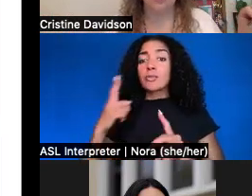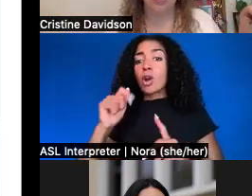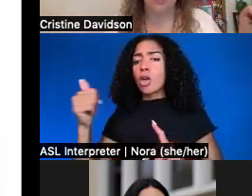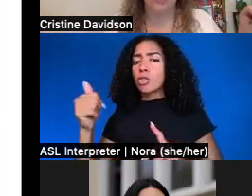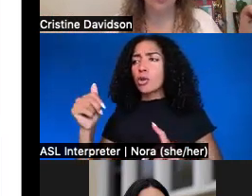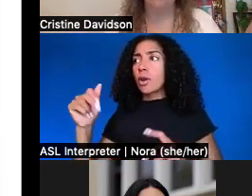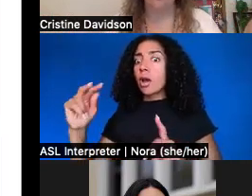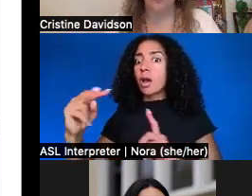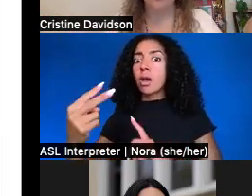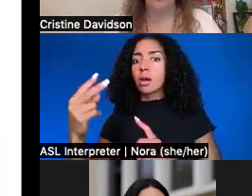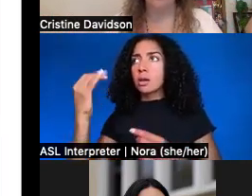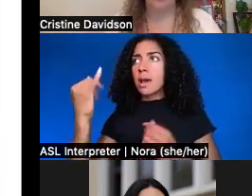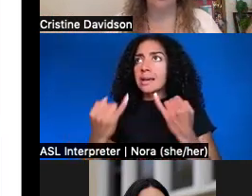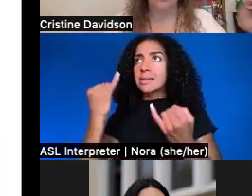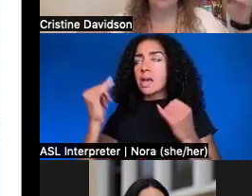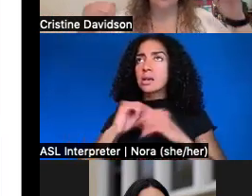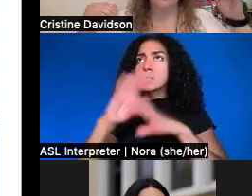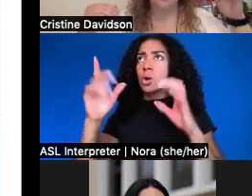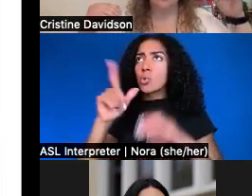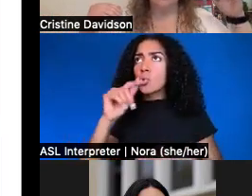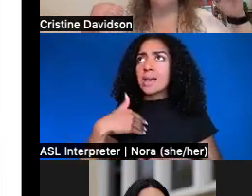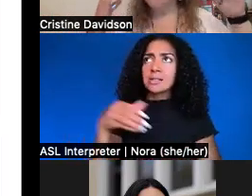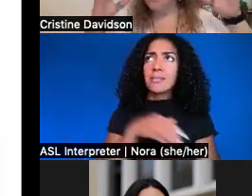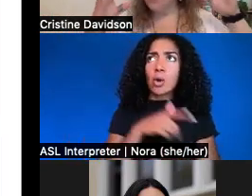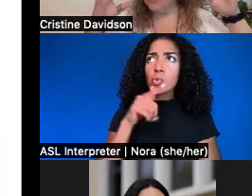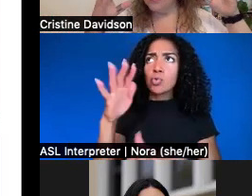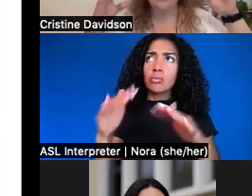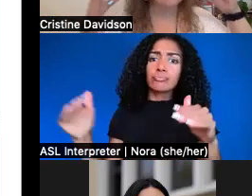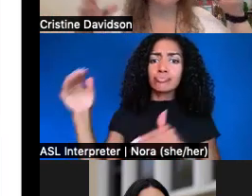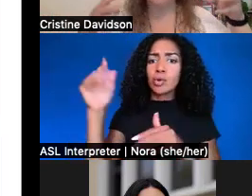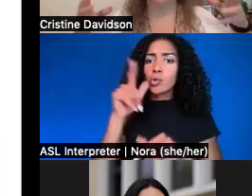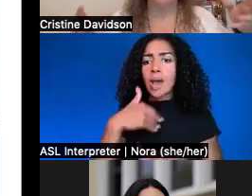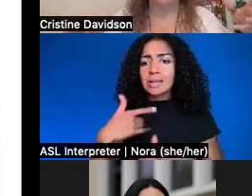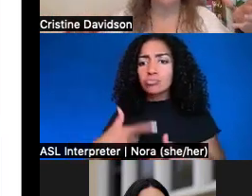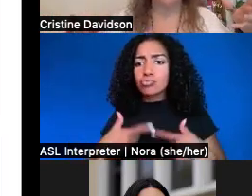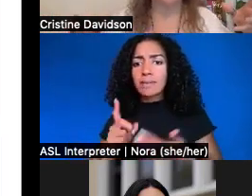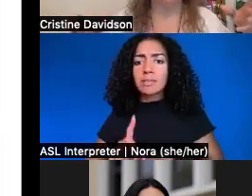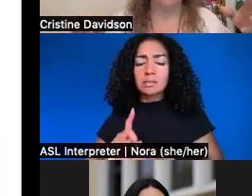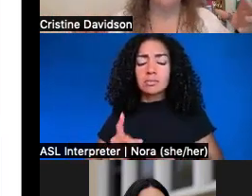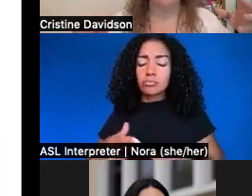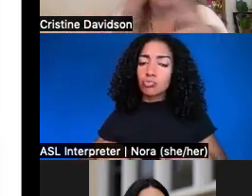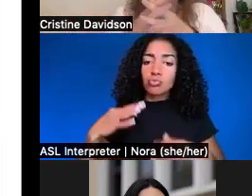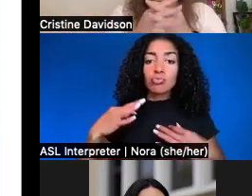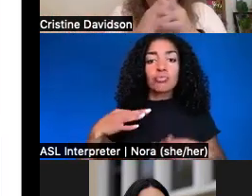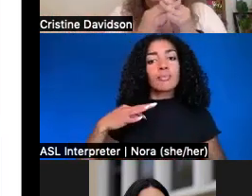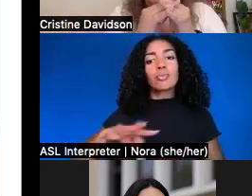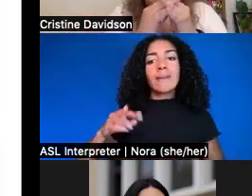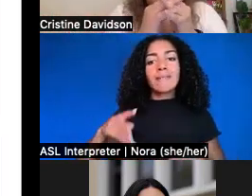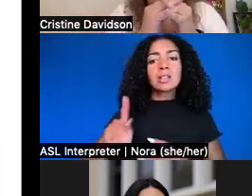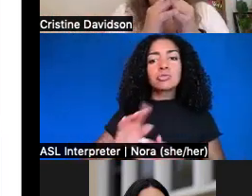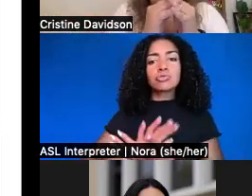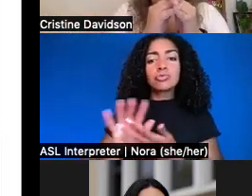status, who has privilege, right? So as you can see, even though it doesn't seem like they're related to sexual violence, they're